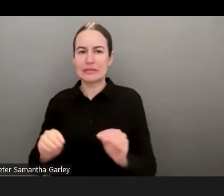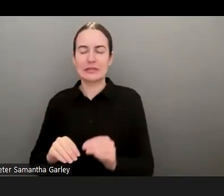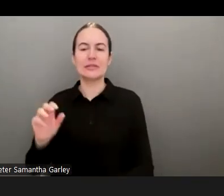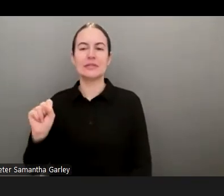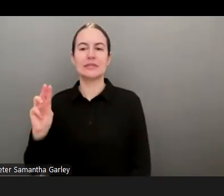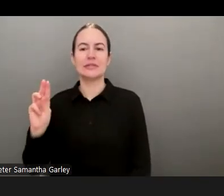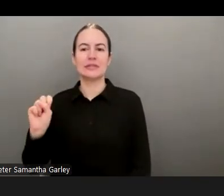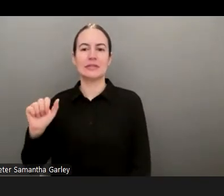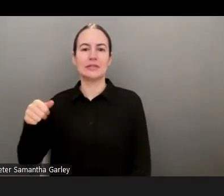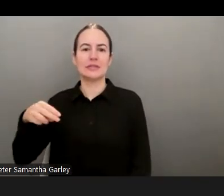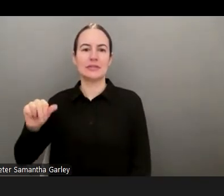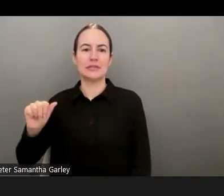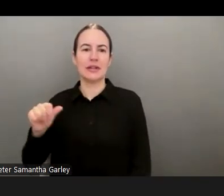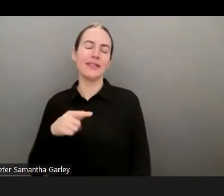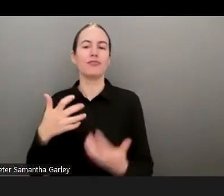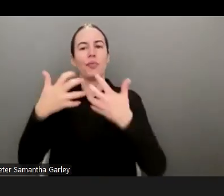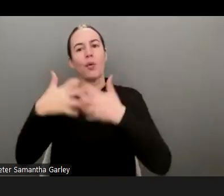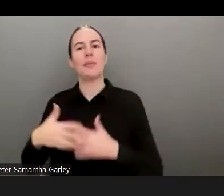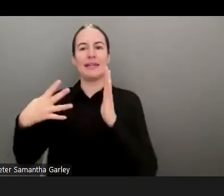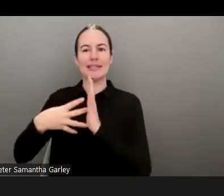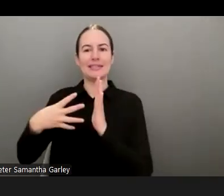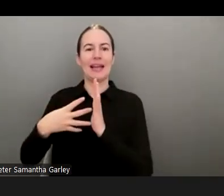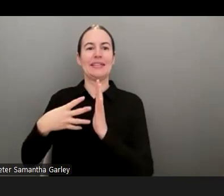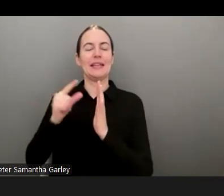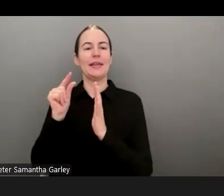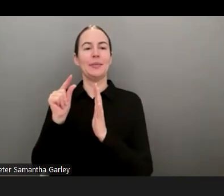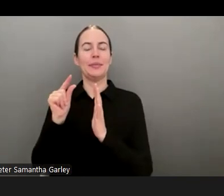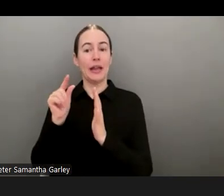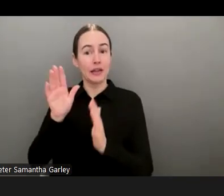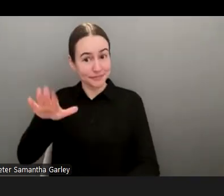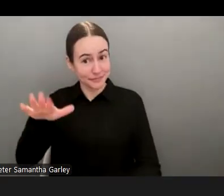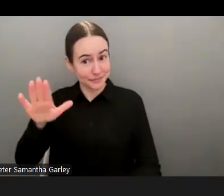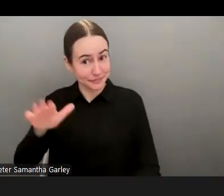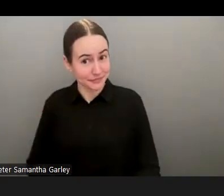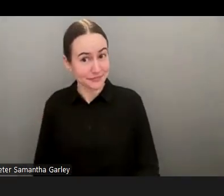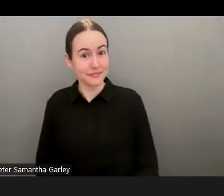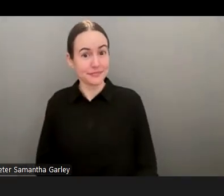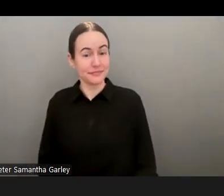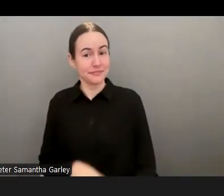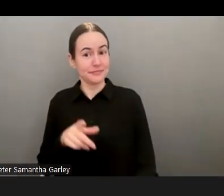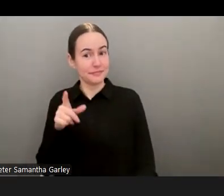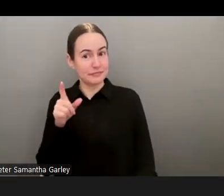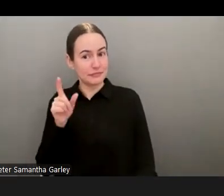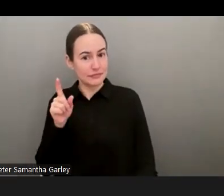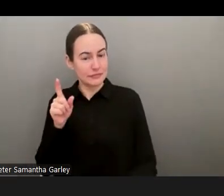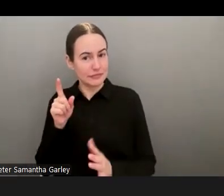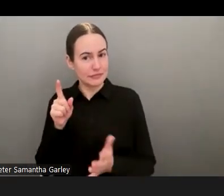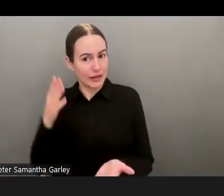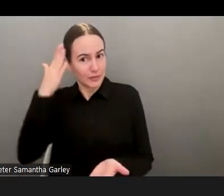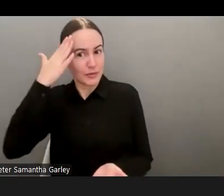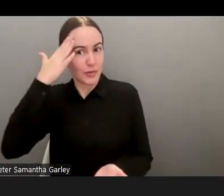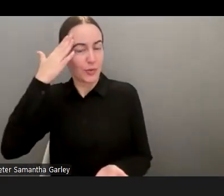thing, which is not a real test, but something as a wake-up call to just tell them, hey, we are doing something here, and you should watch our webinars